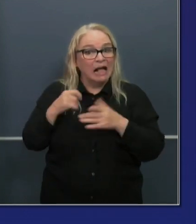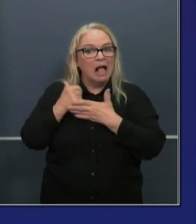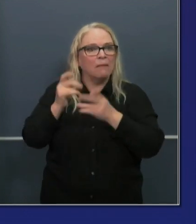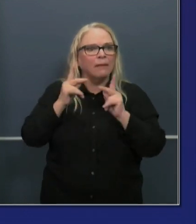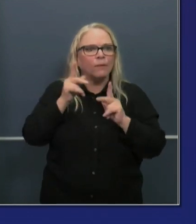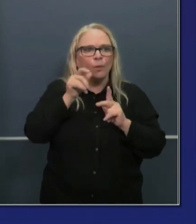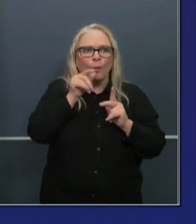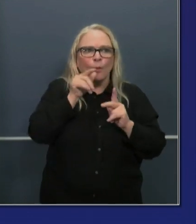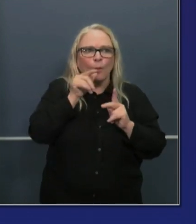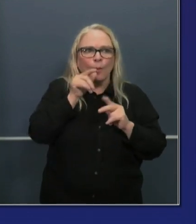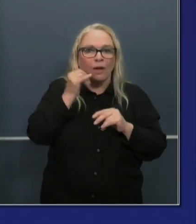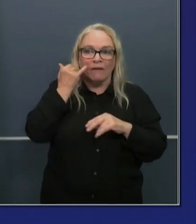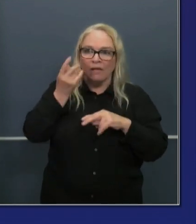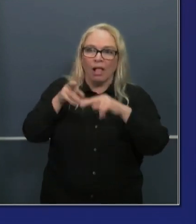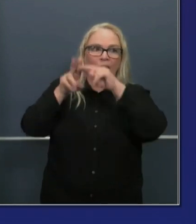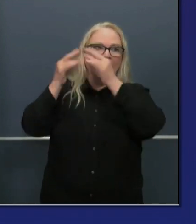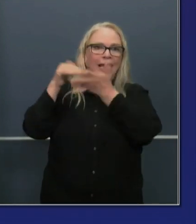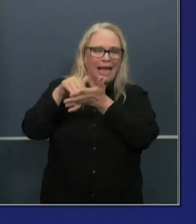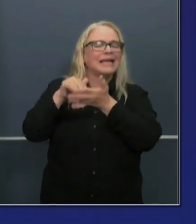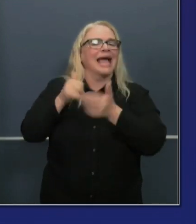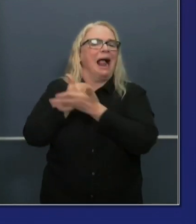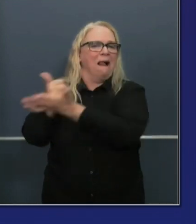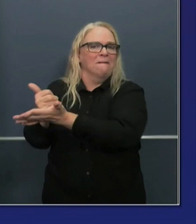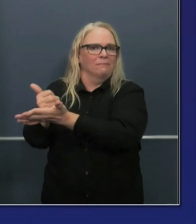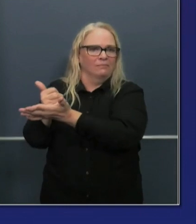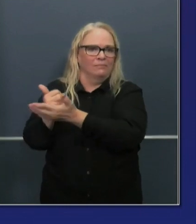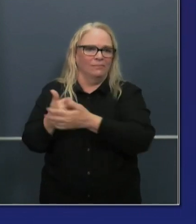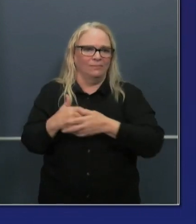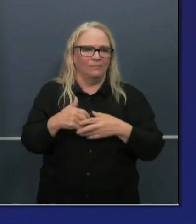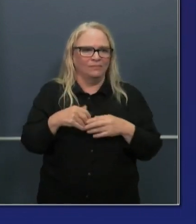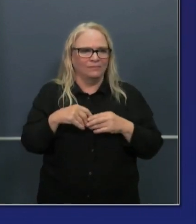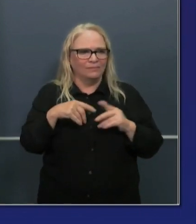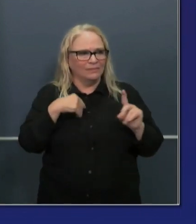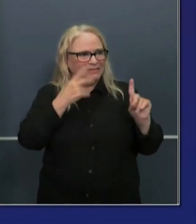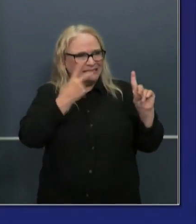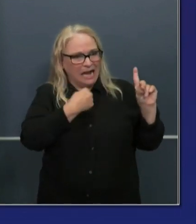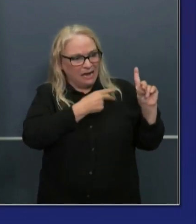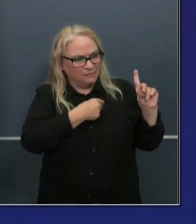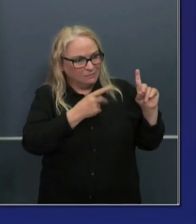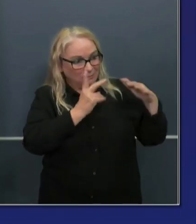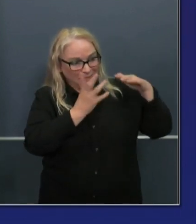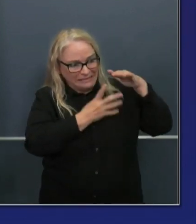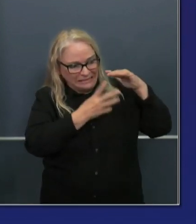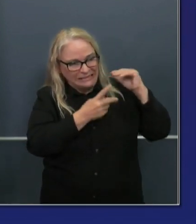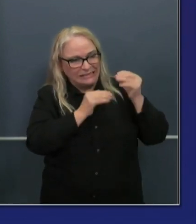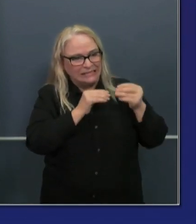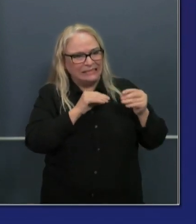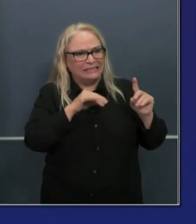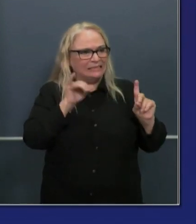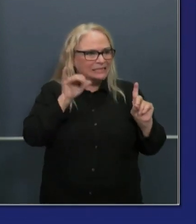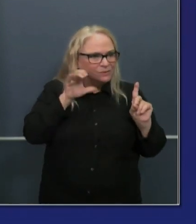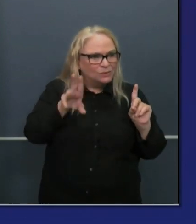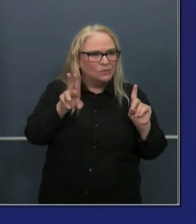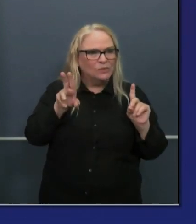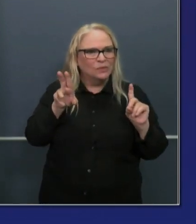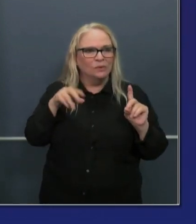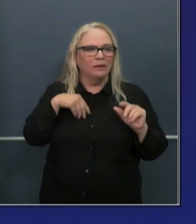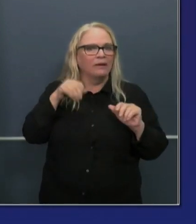see now that reflected in our hospitalization rates. And not surprisingly, you'll see this number, up